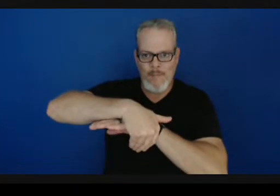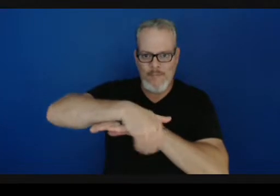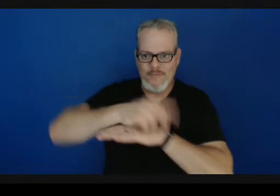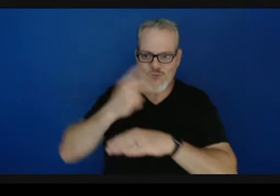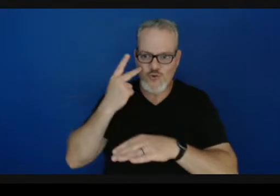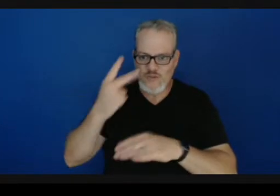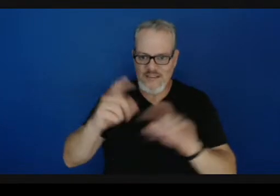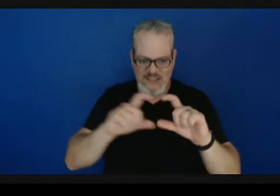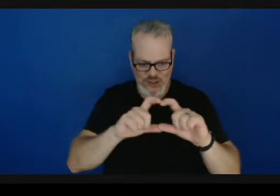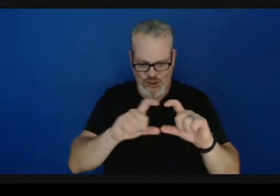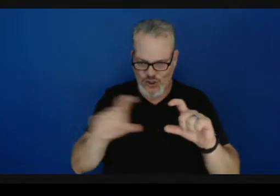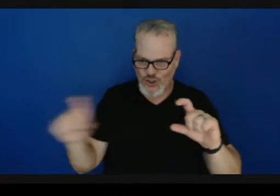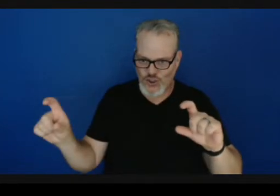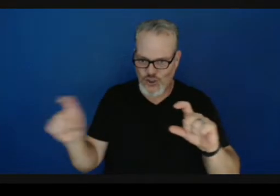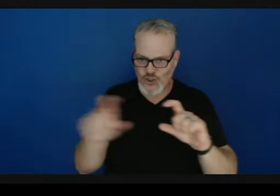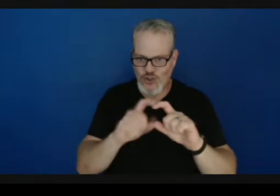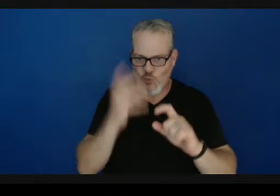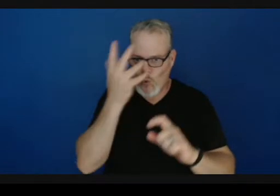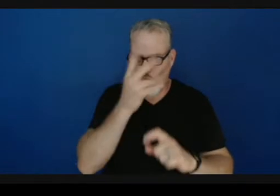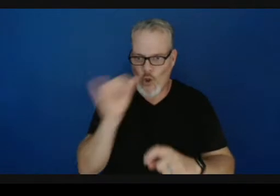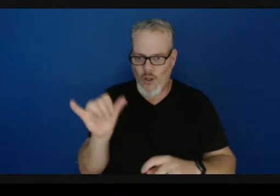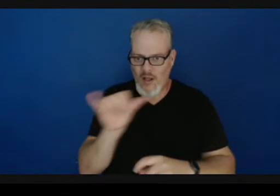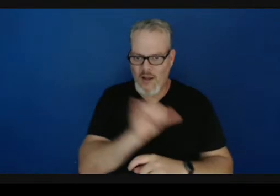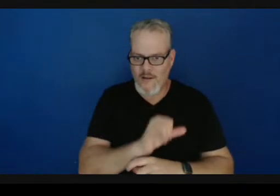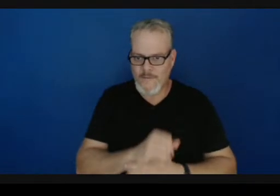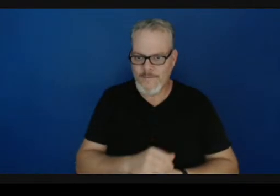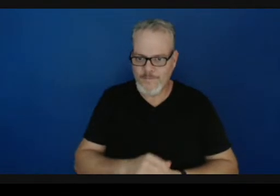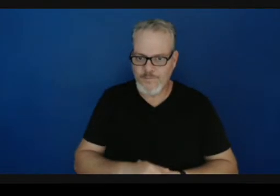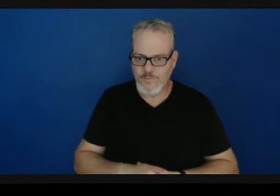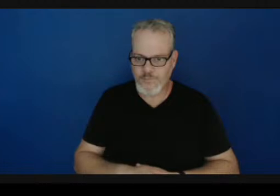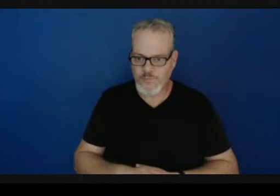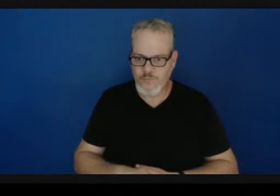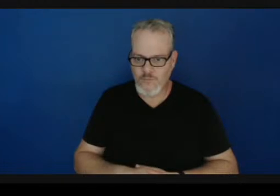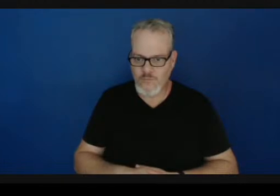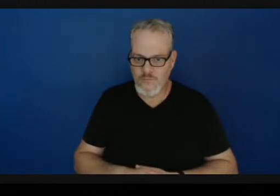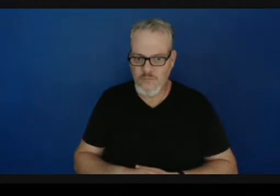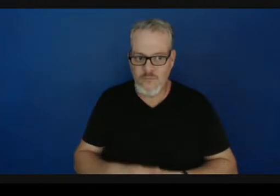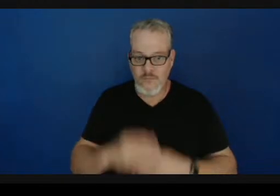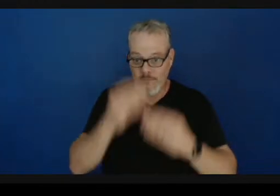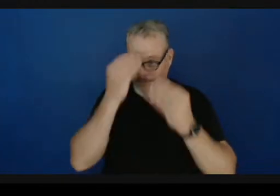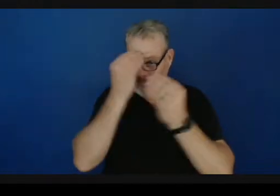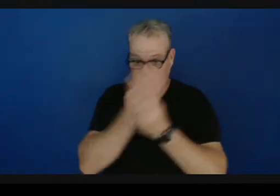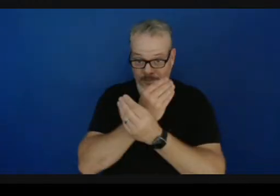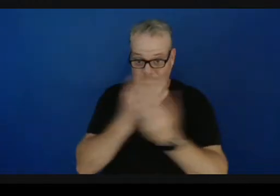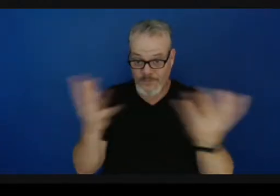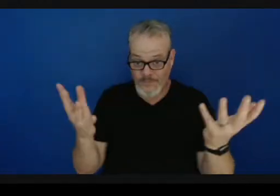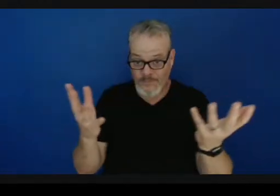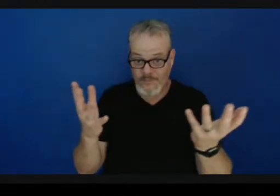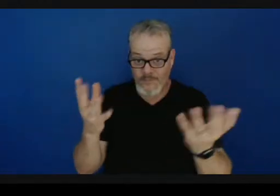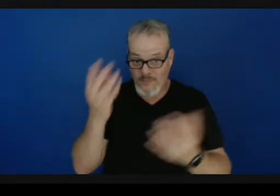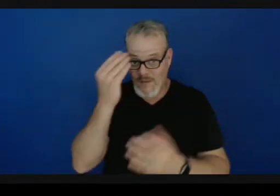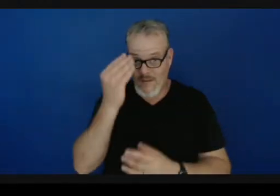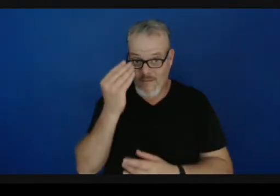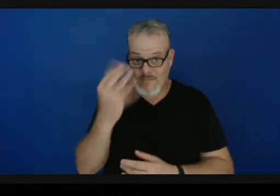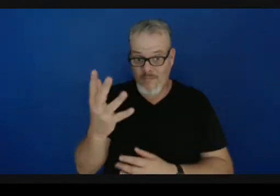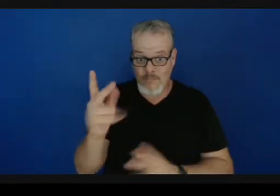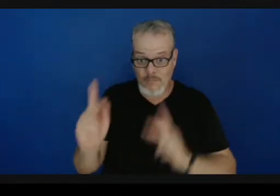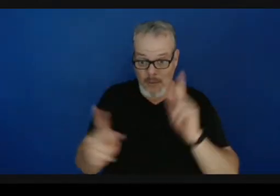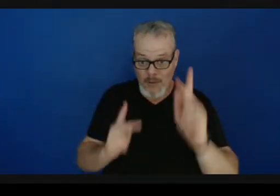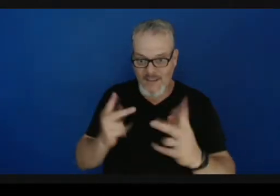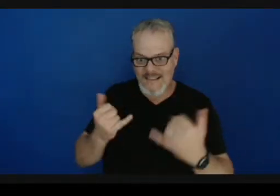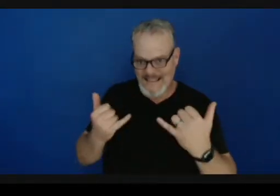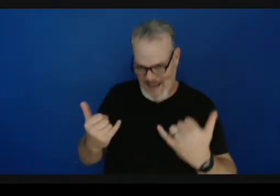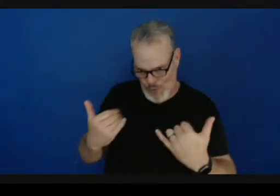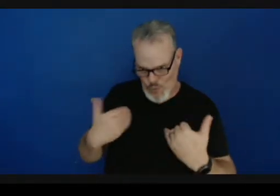for what that actually looked like. So after the alert was put out, and way after the fact, we now have these videos of how the